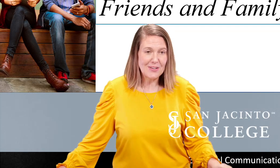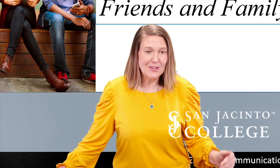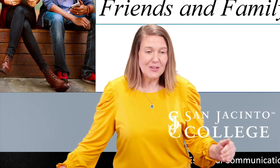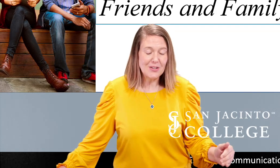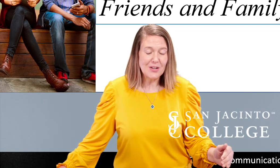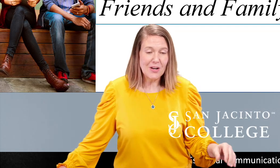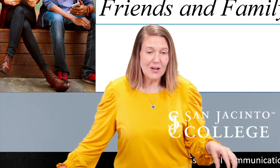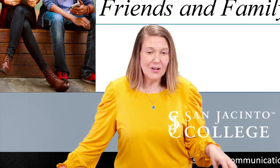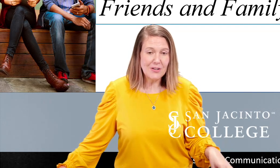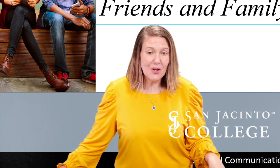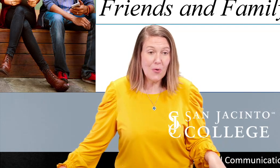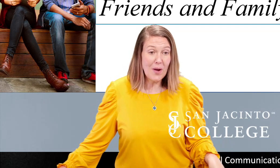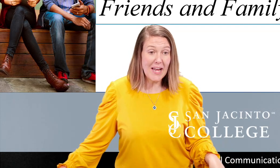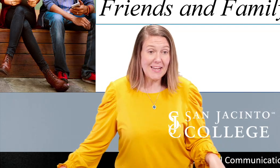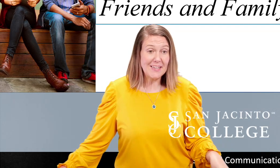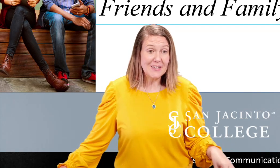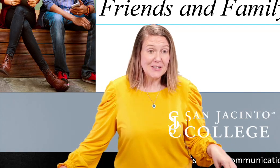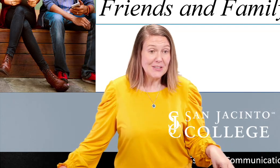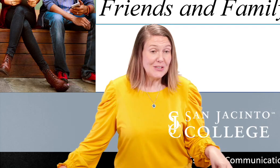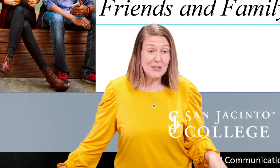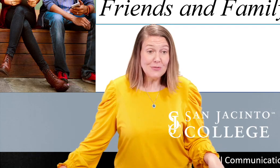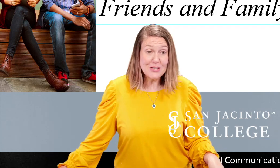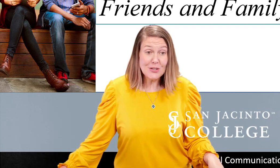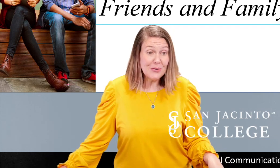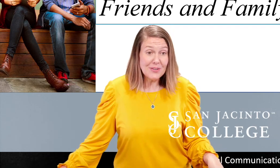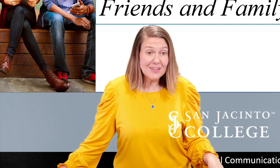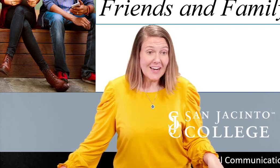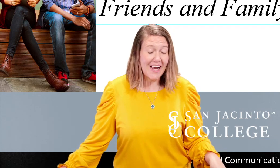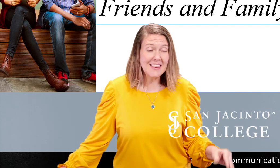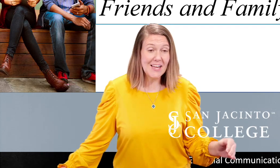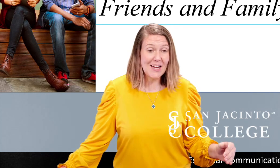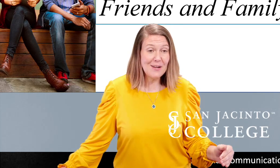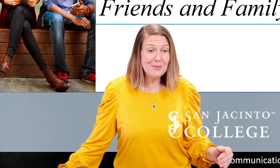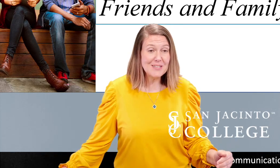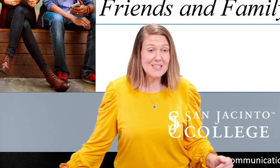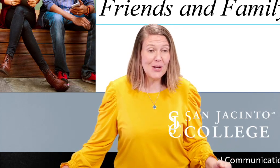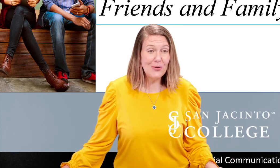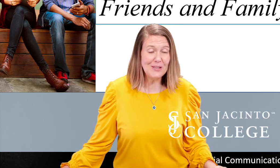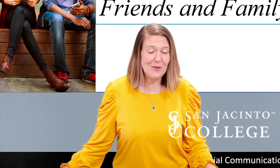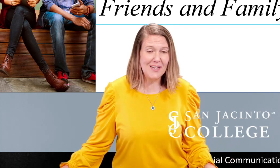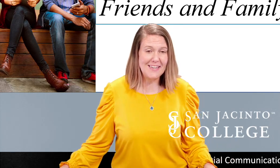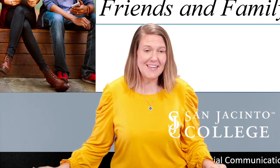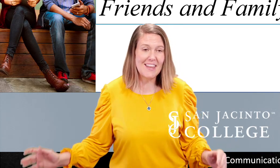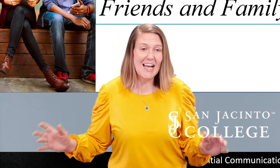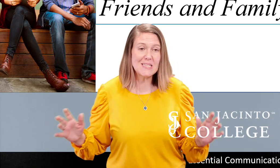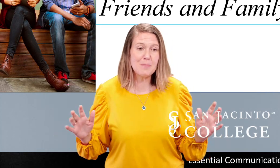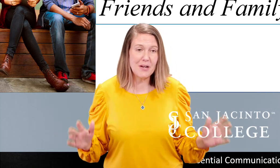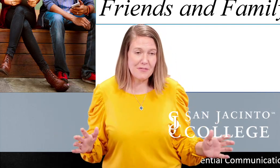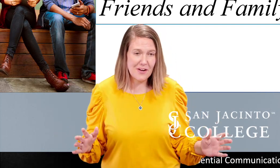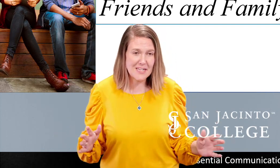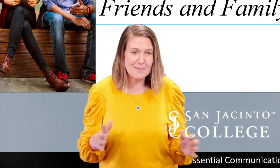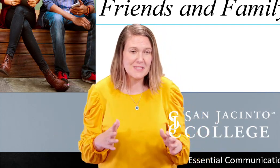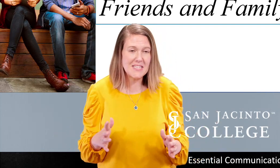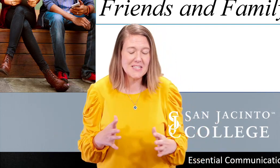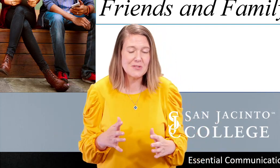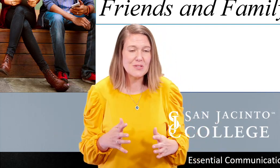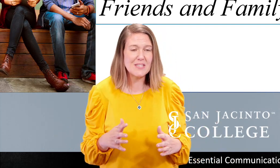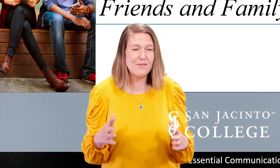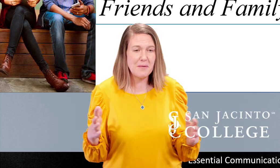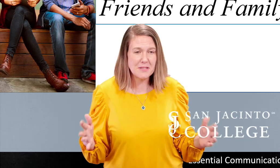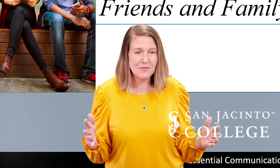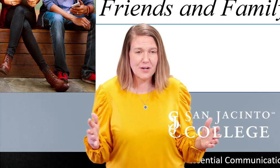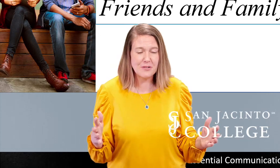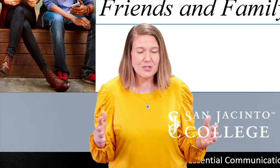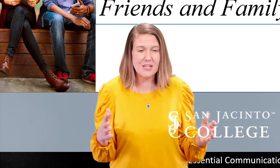another, "No way, you too? I thought I was the only one." Now that's paraphrased, but C.S. Lewis